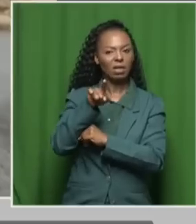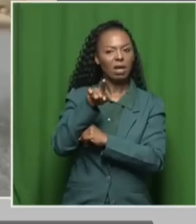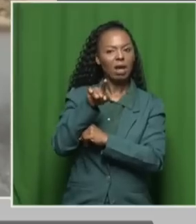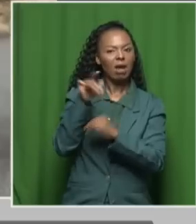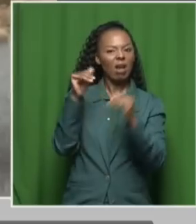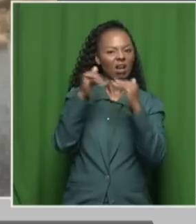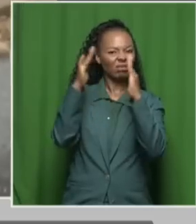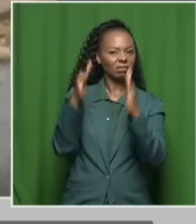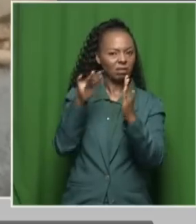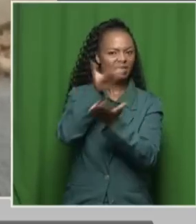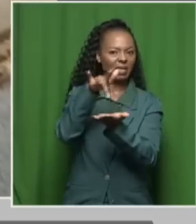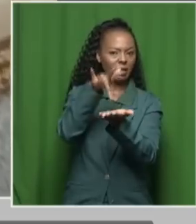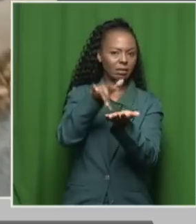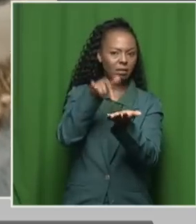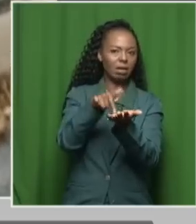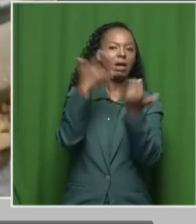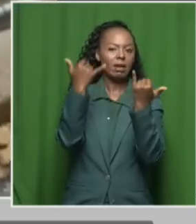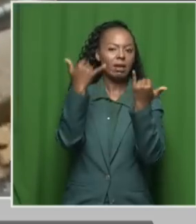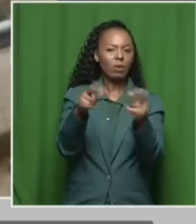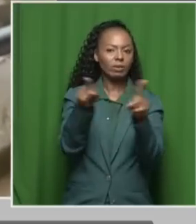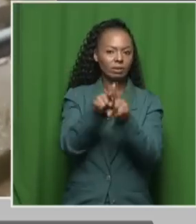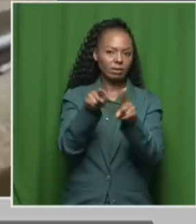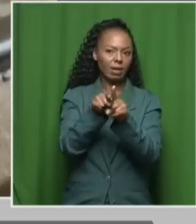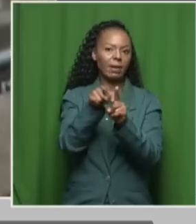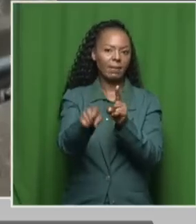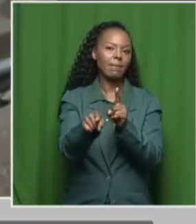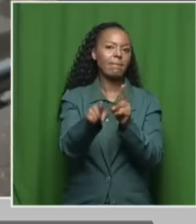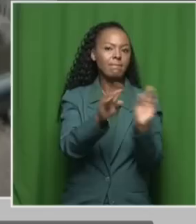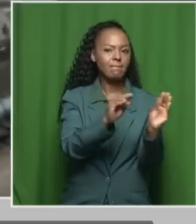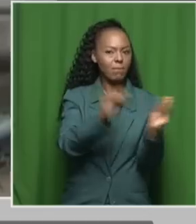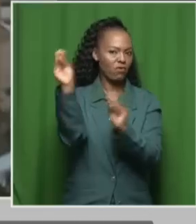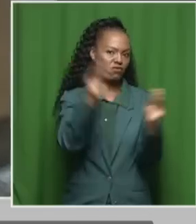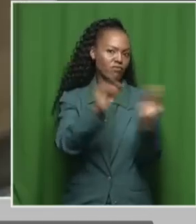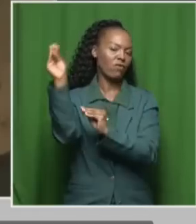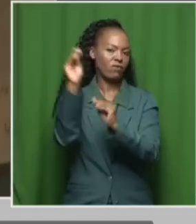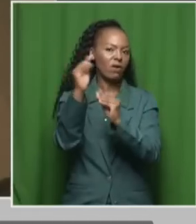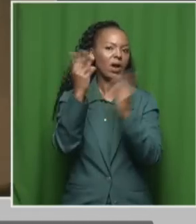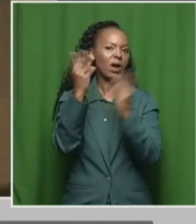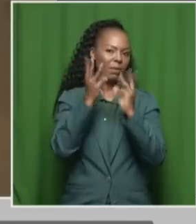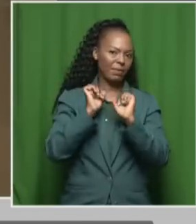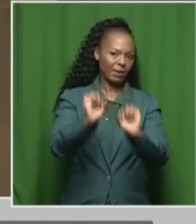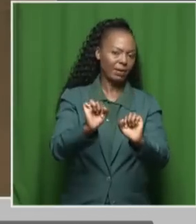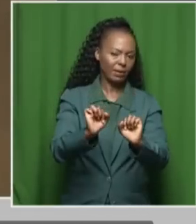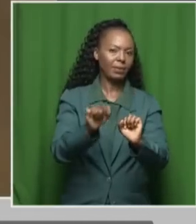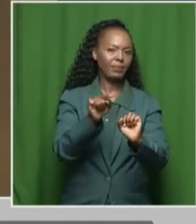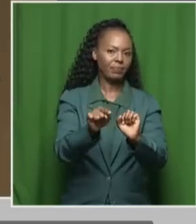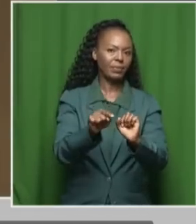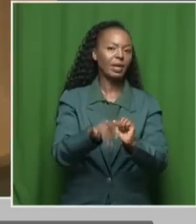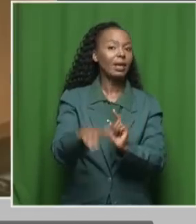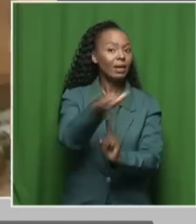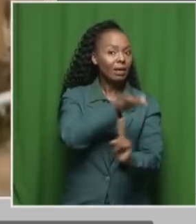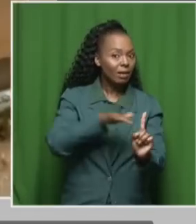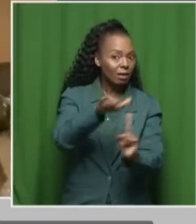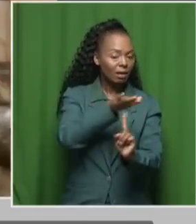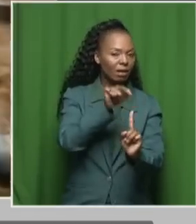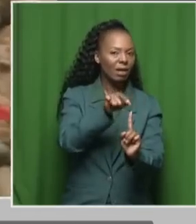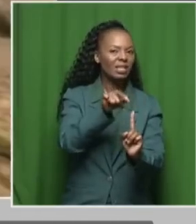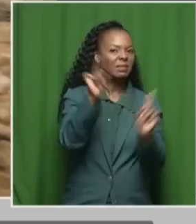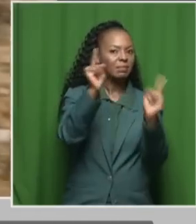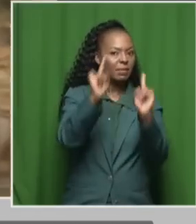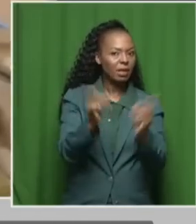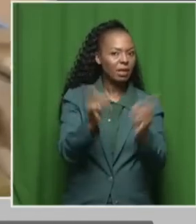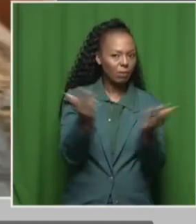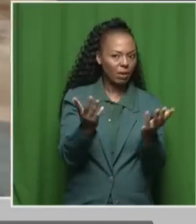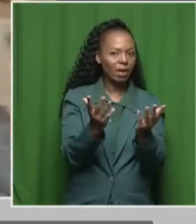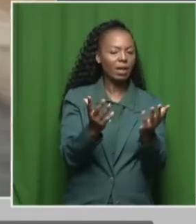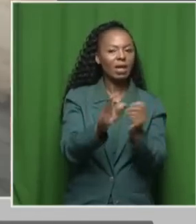are responding to that. In some areas, we have electricity which has cut off, especially in the